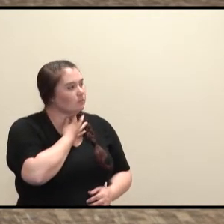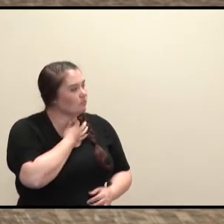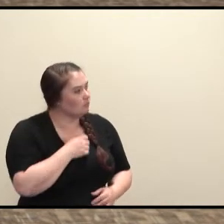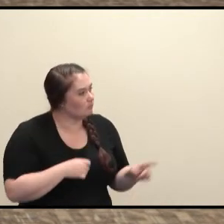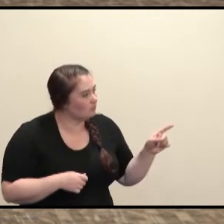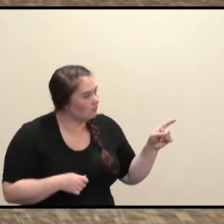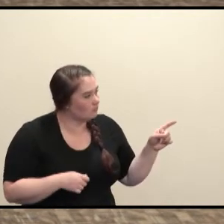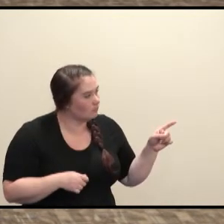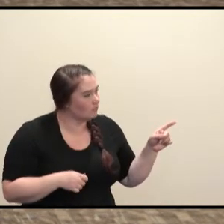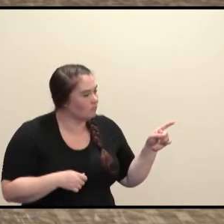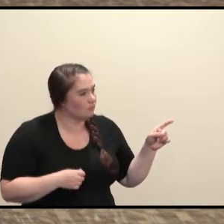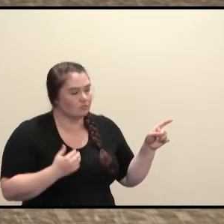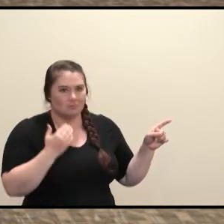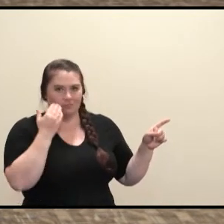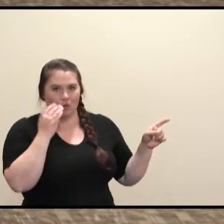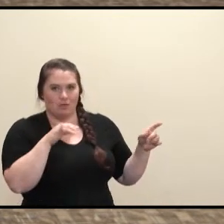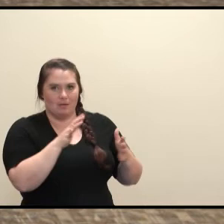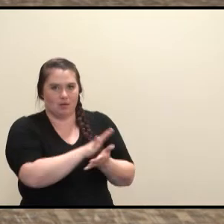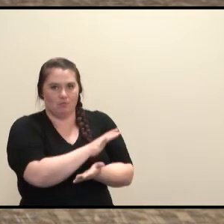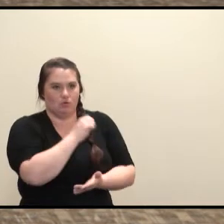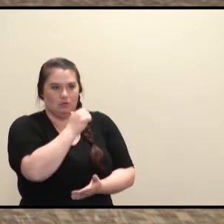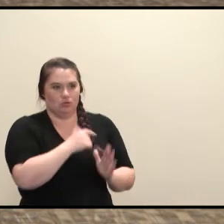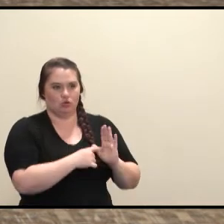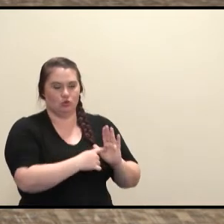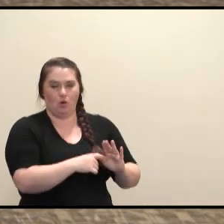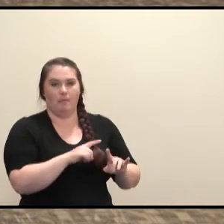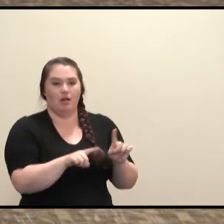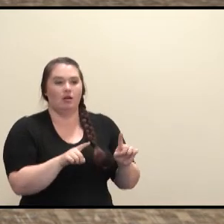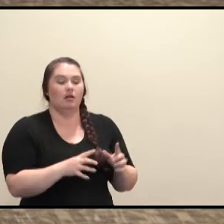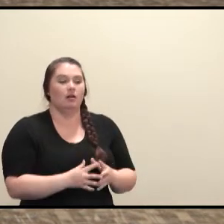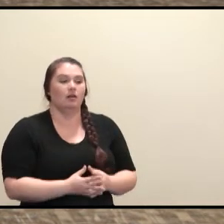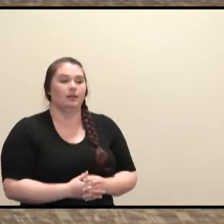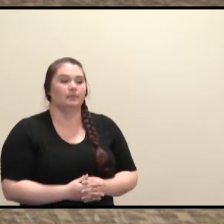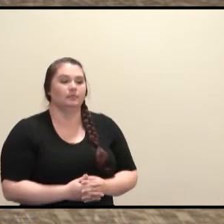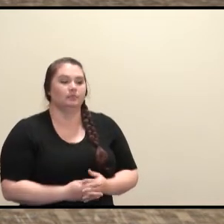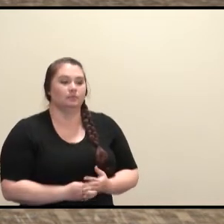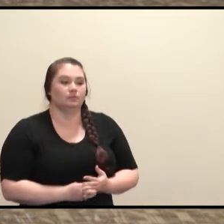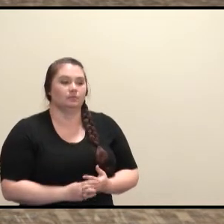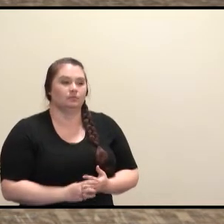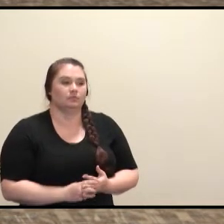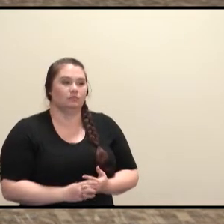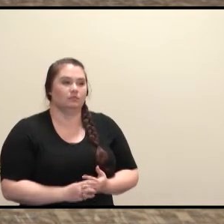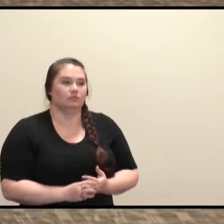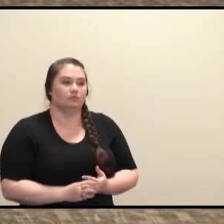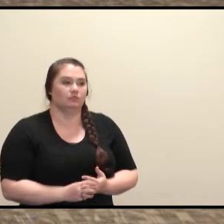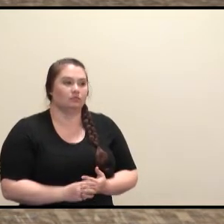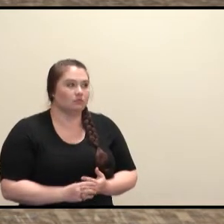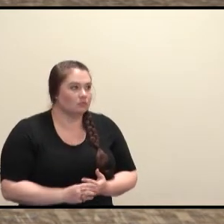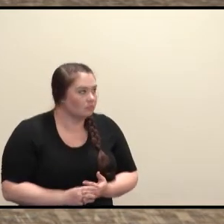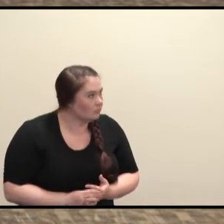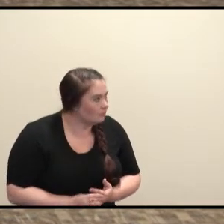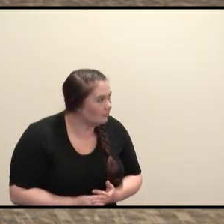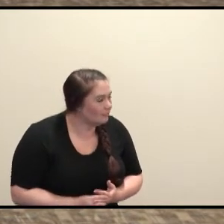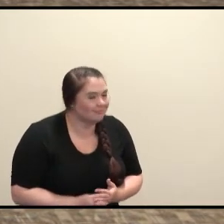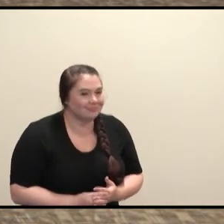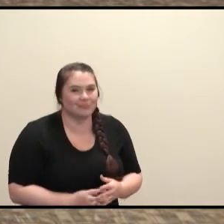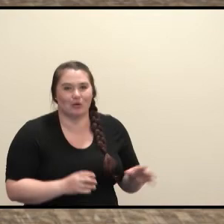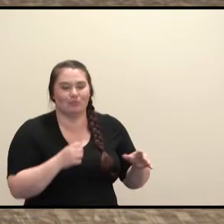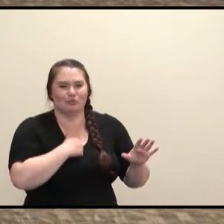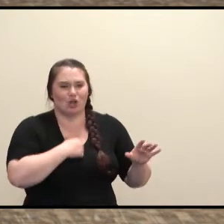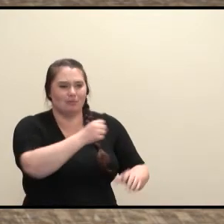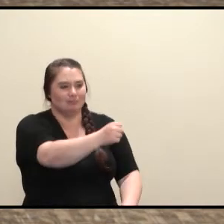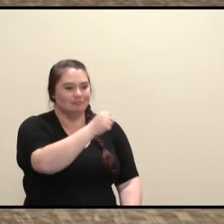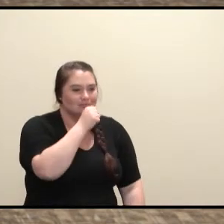I know you didn't show this data that we got, but we have, I'm new to this. We have